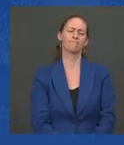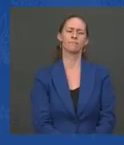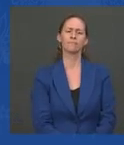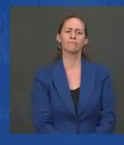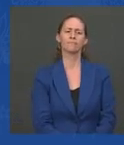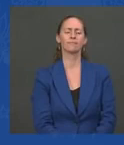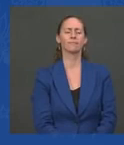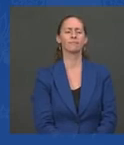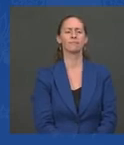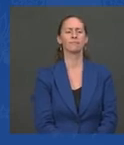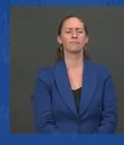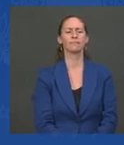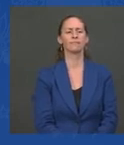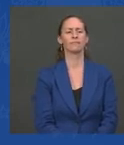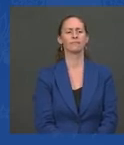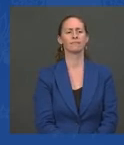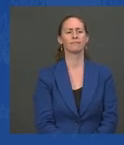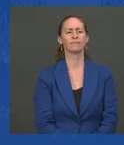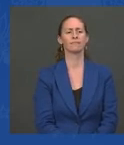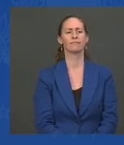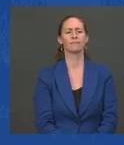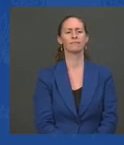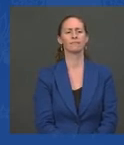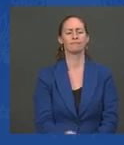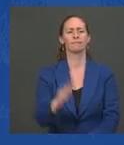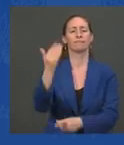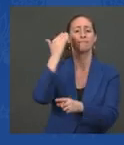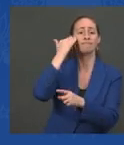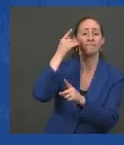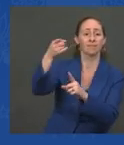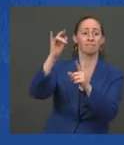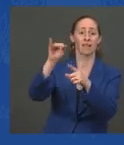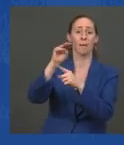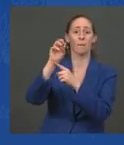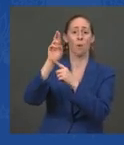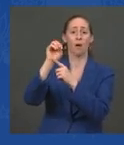men, I hear a lot about that, guys.